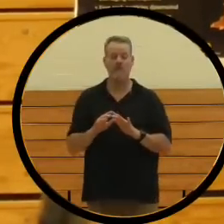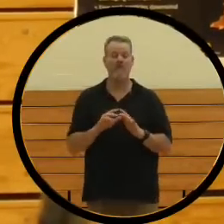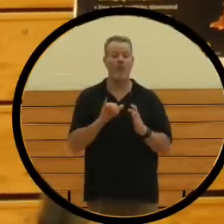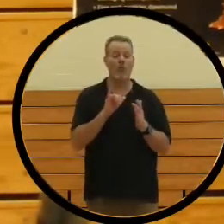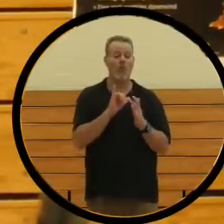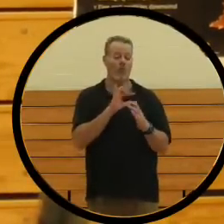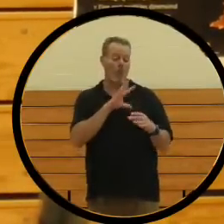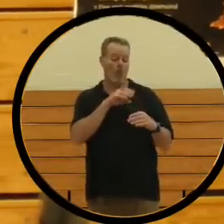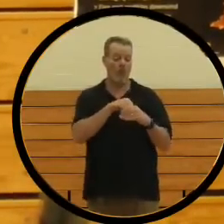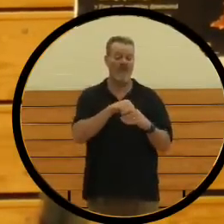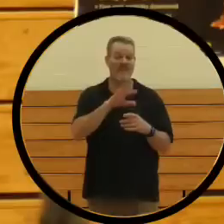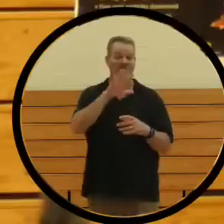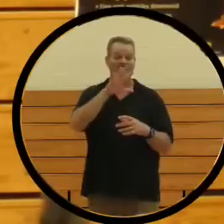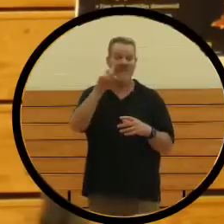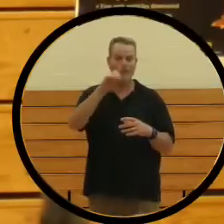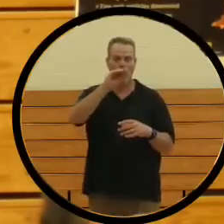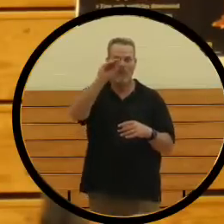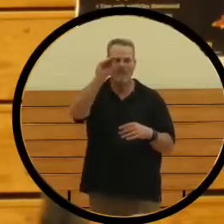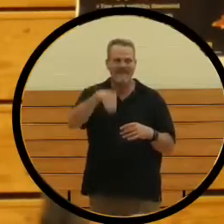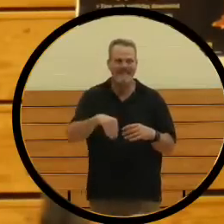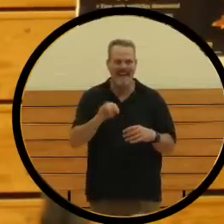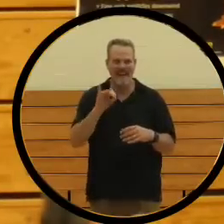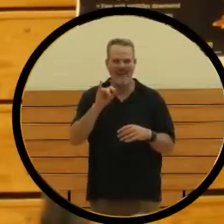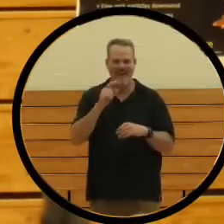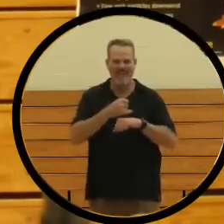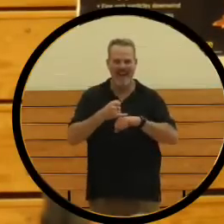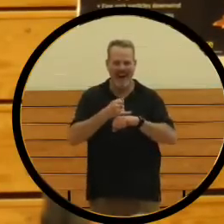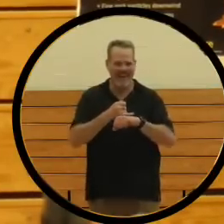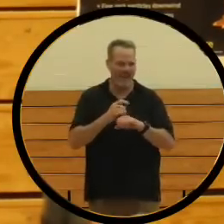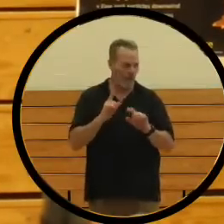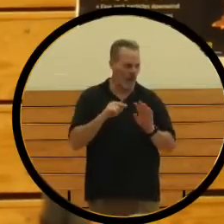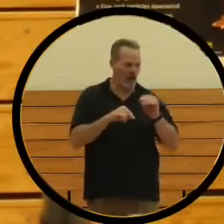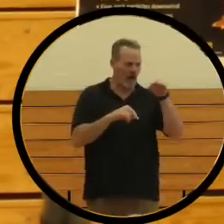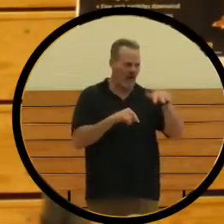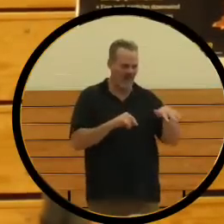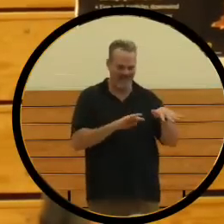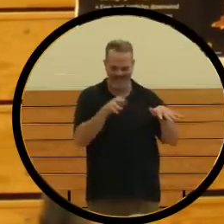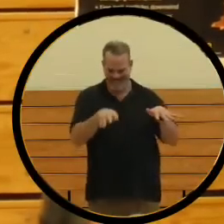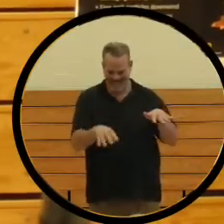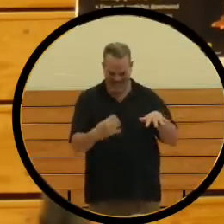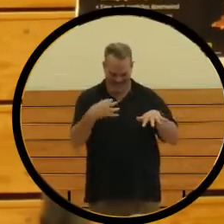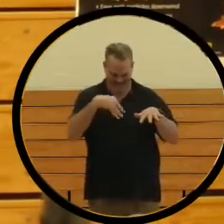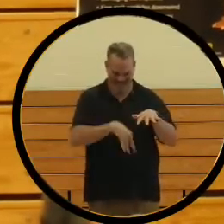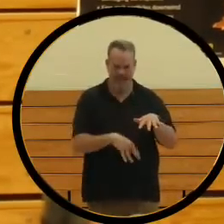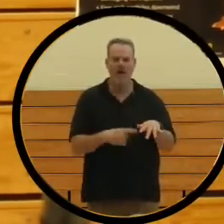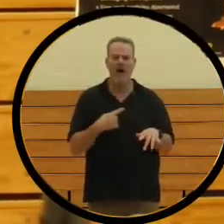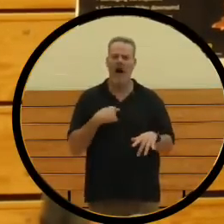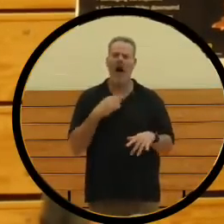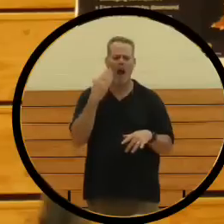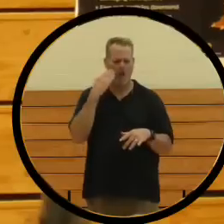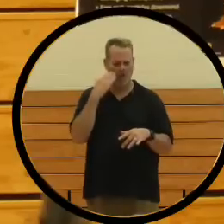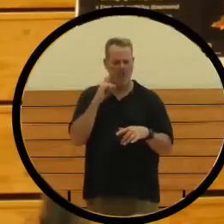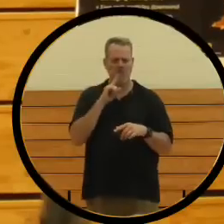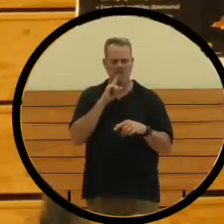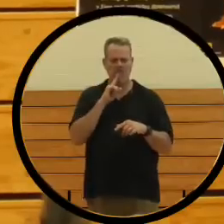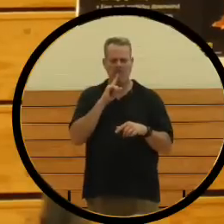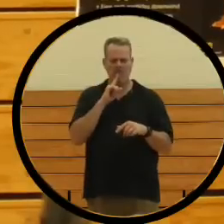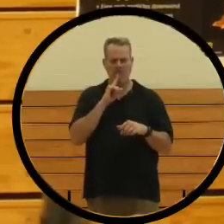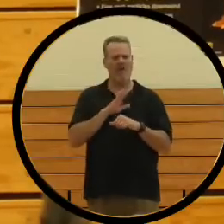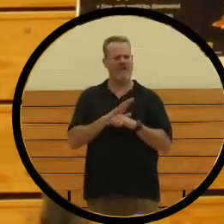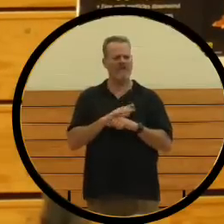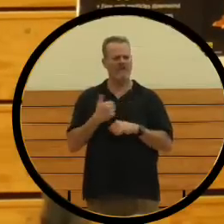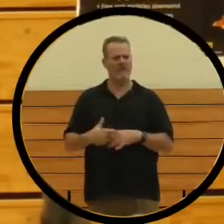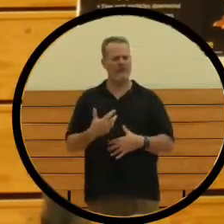that 51% of the island, where the flows go, I am assured that we'll have shelter for